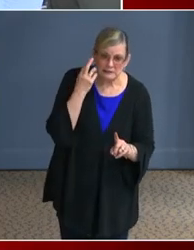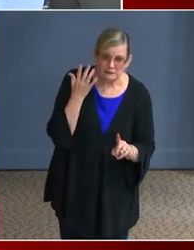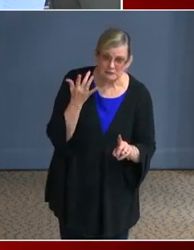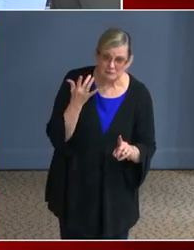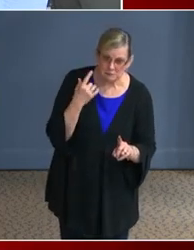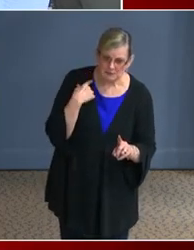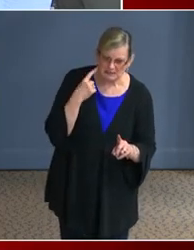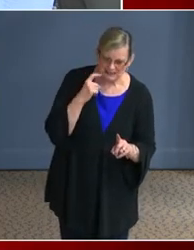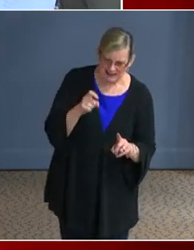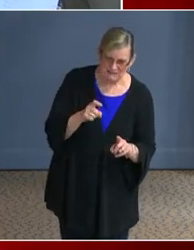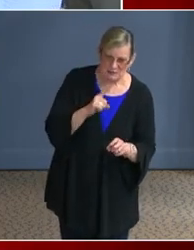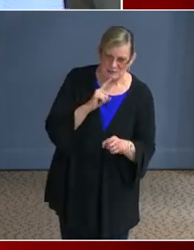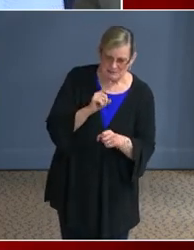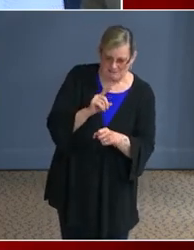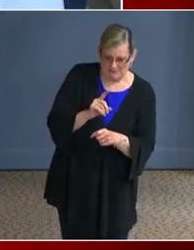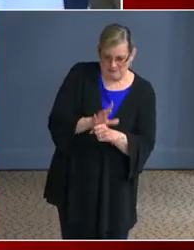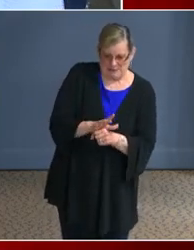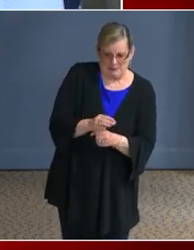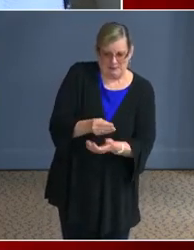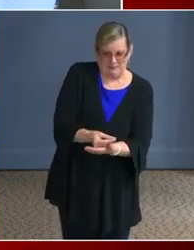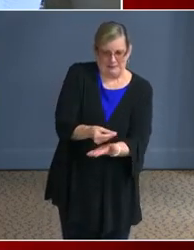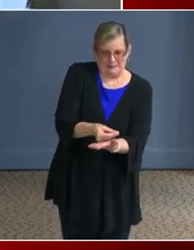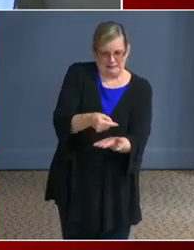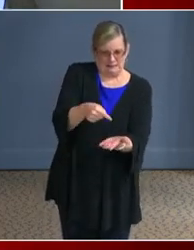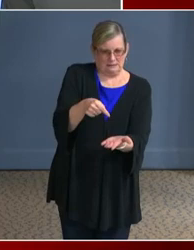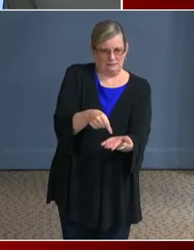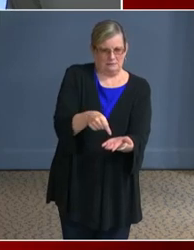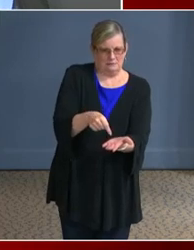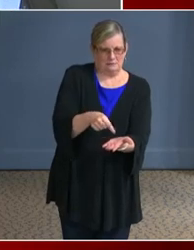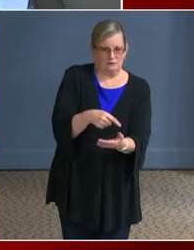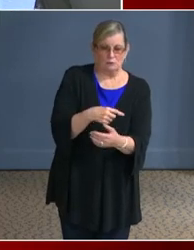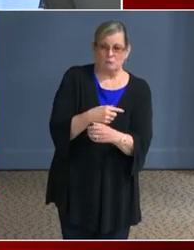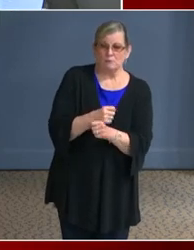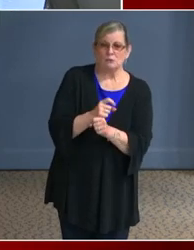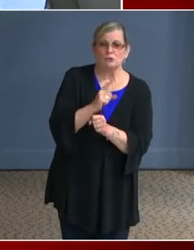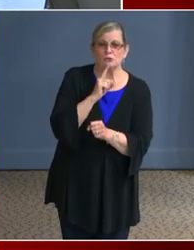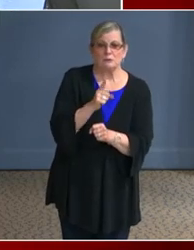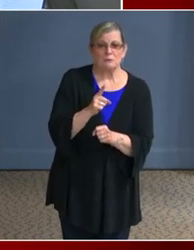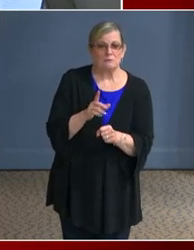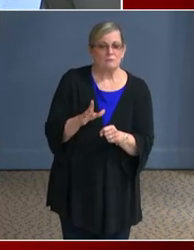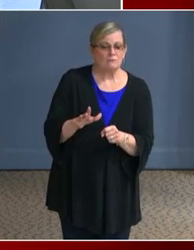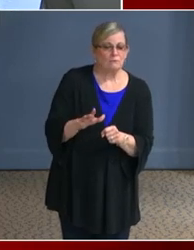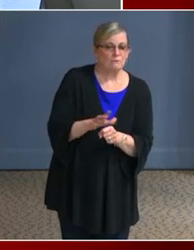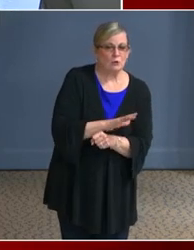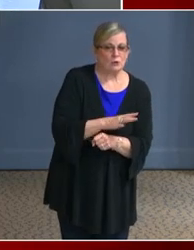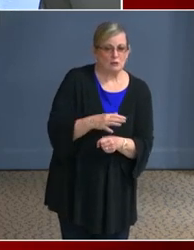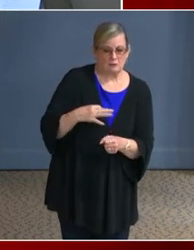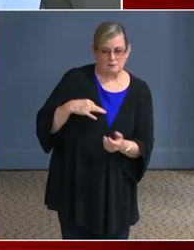commit those funds in order to get the full